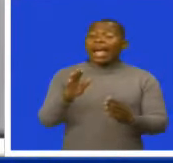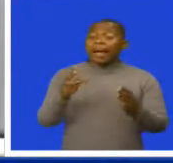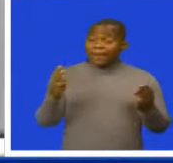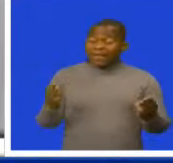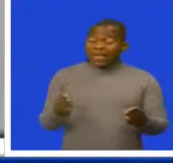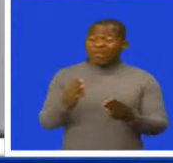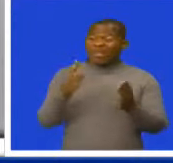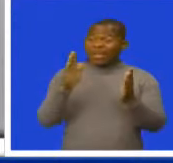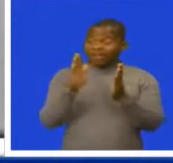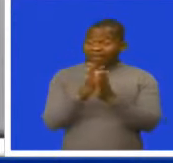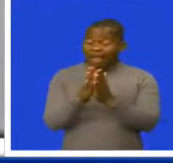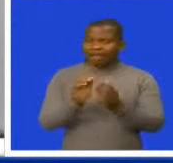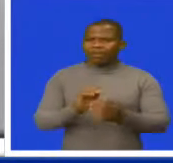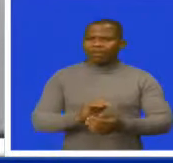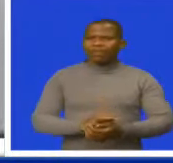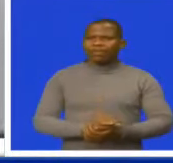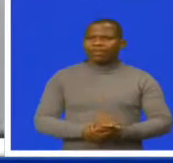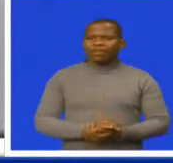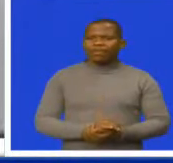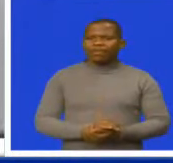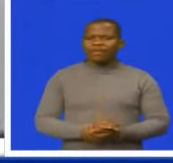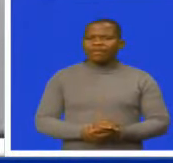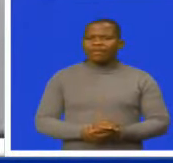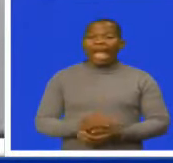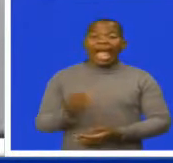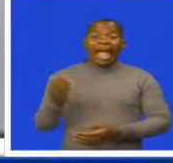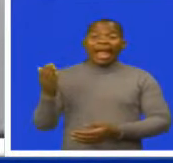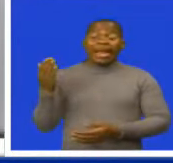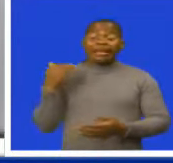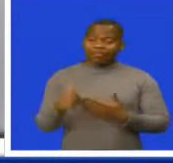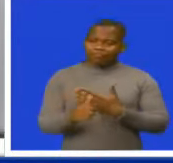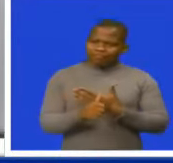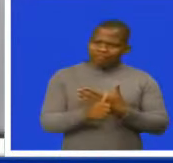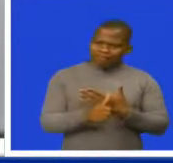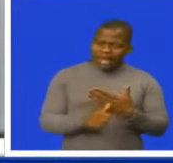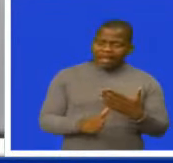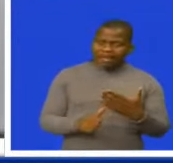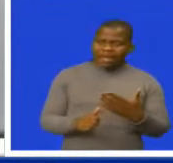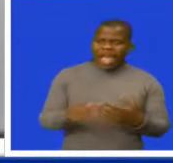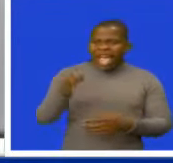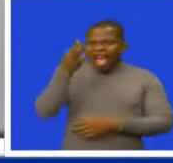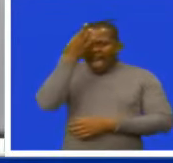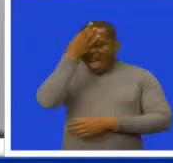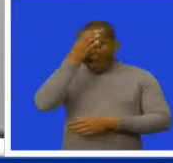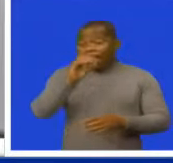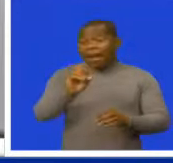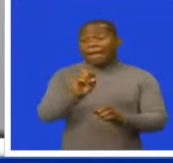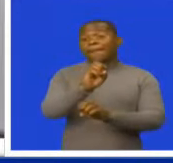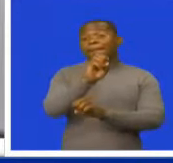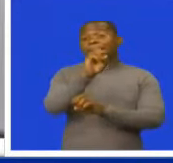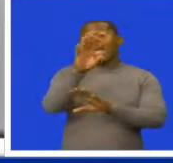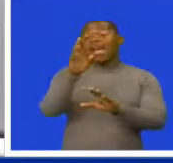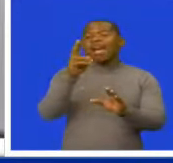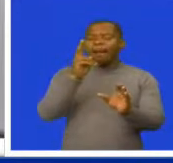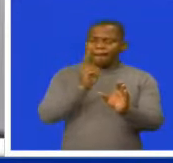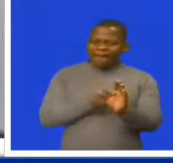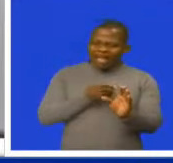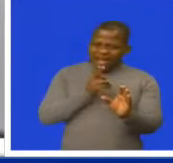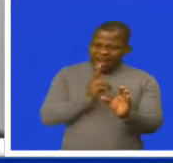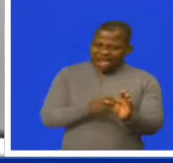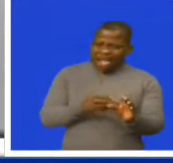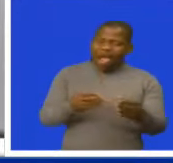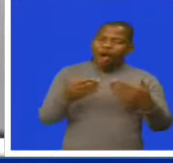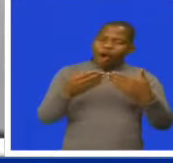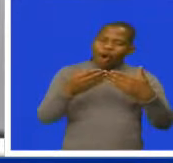Enyangeni lephelile uhulumende wamemetela ukuthi kuthengiswa kwetshwala kutawuvulwa mhla tingemashumi lamabili nesithupha